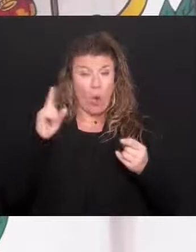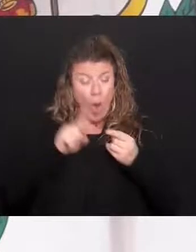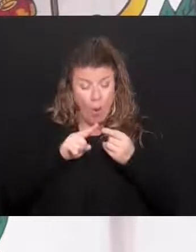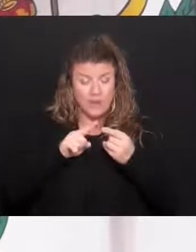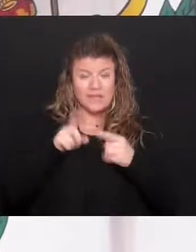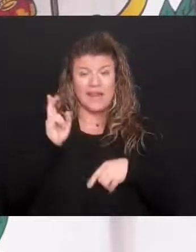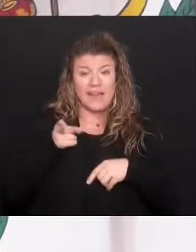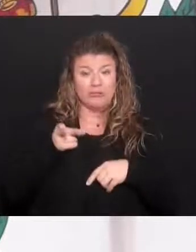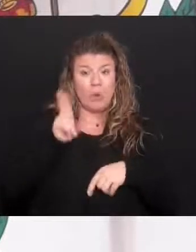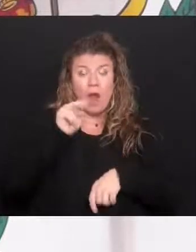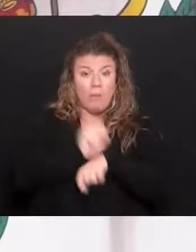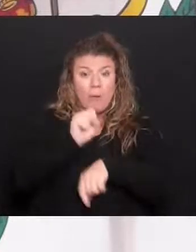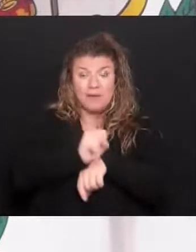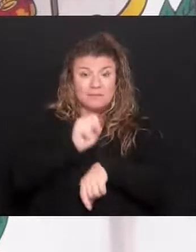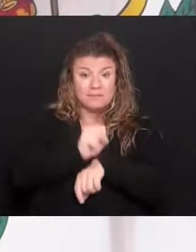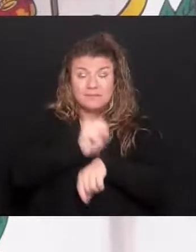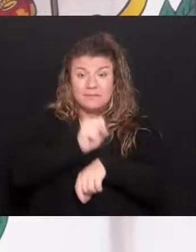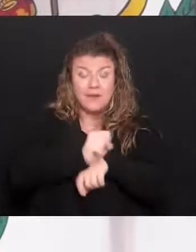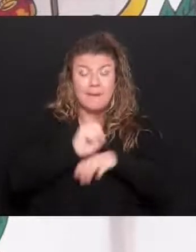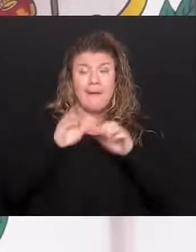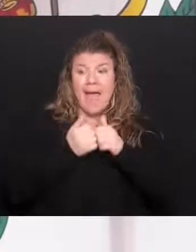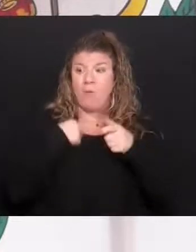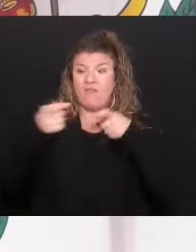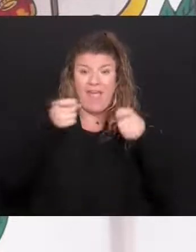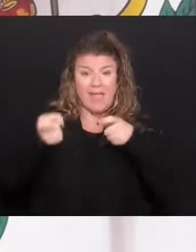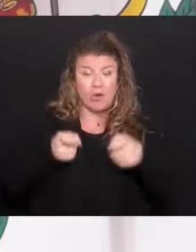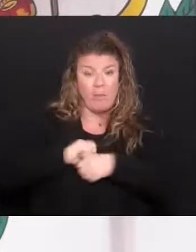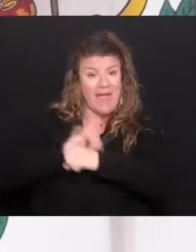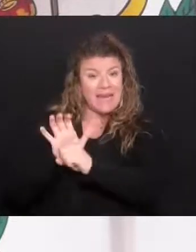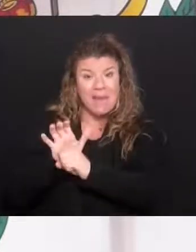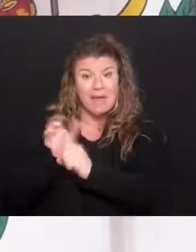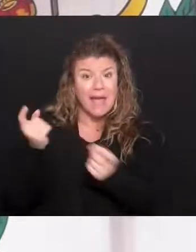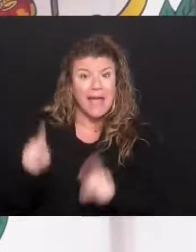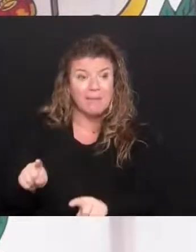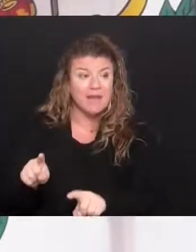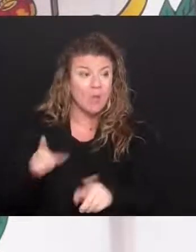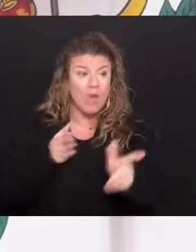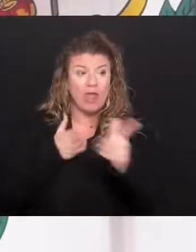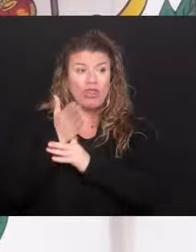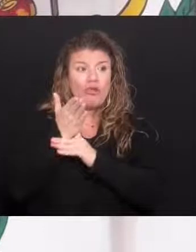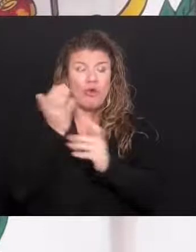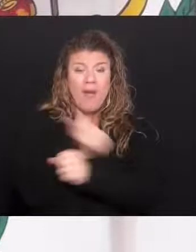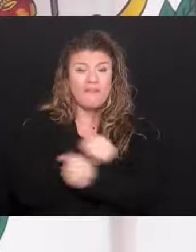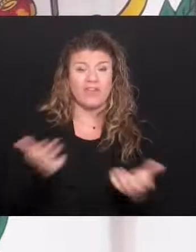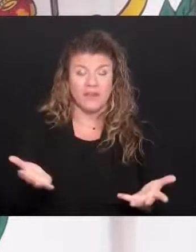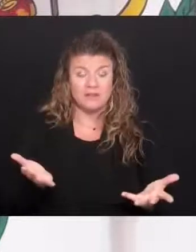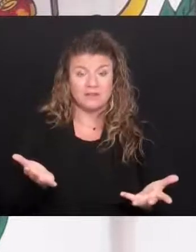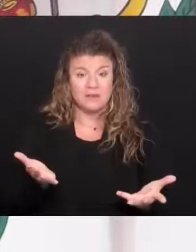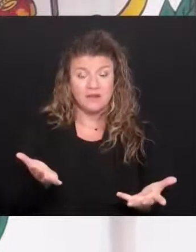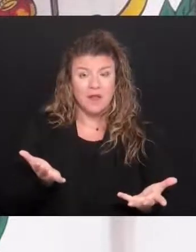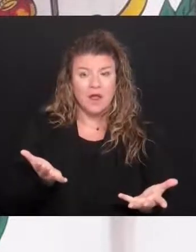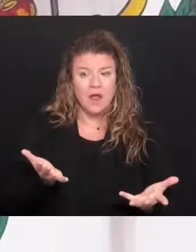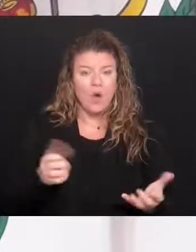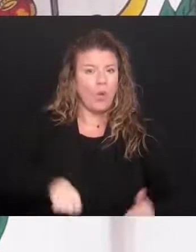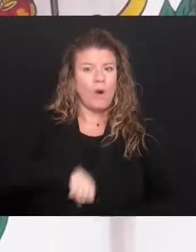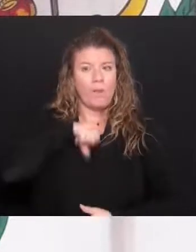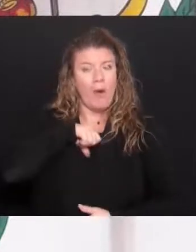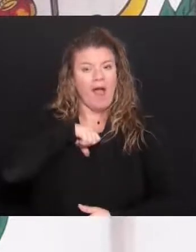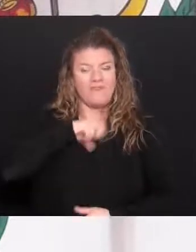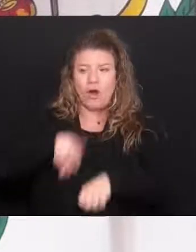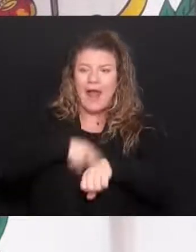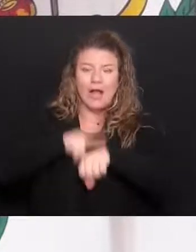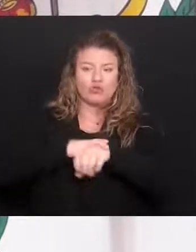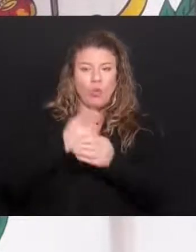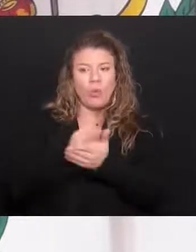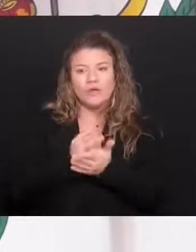Our unemployment rate. How we've handled the pandemic and got us through all this, and we're proud of our natural